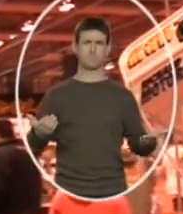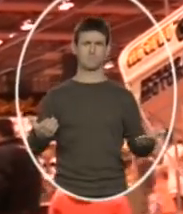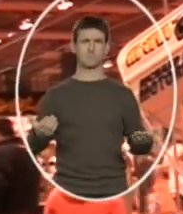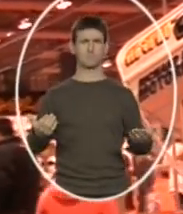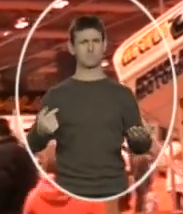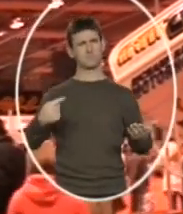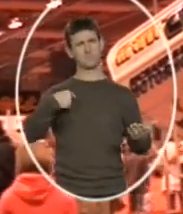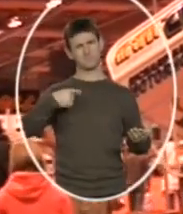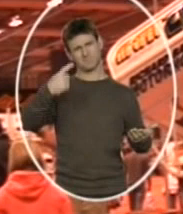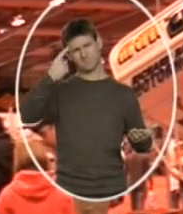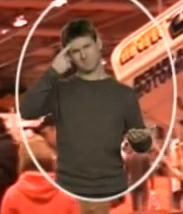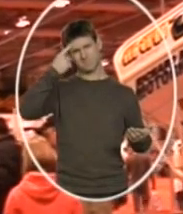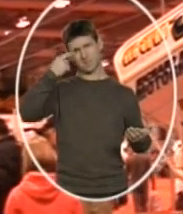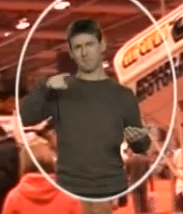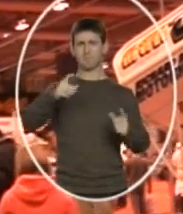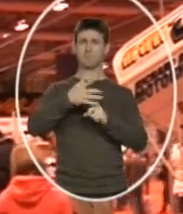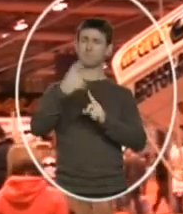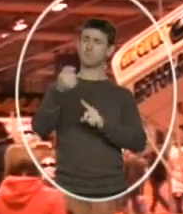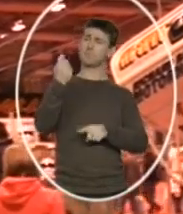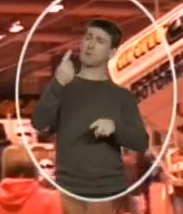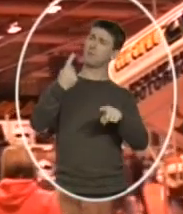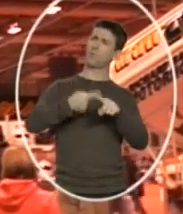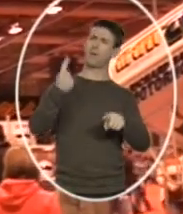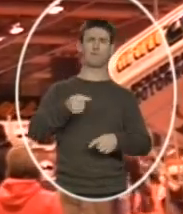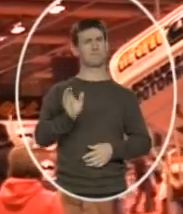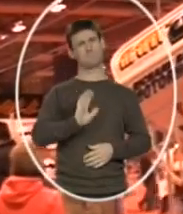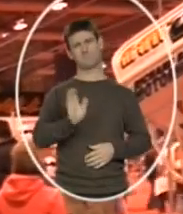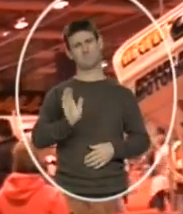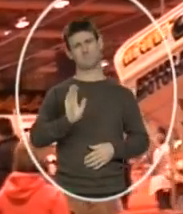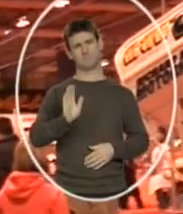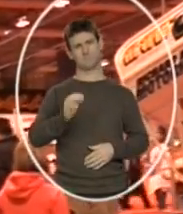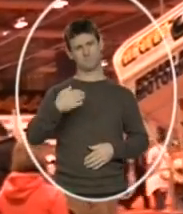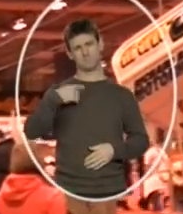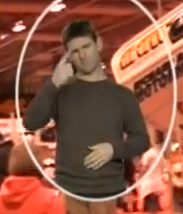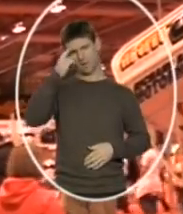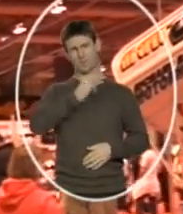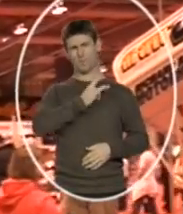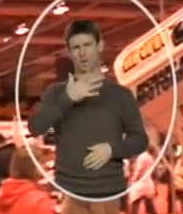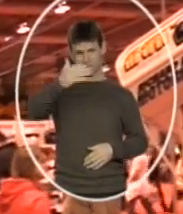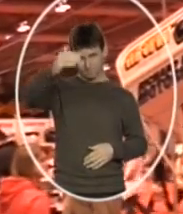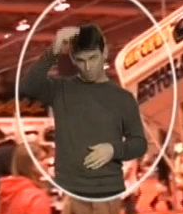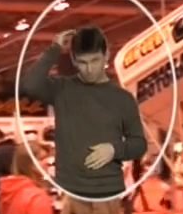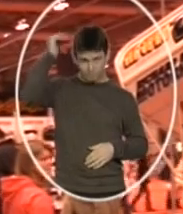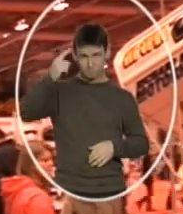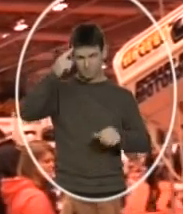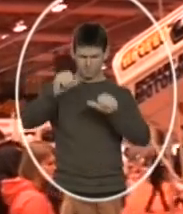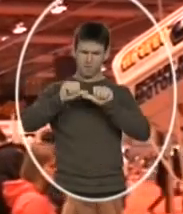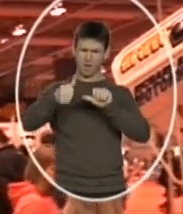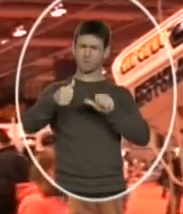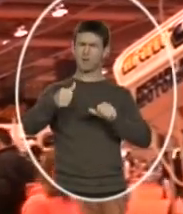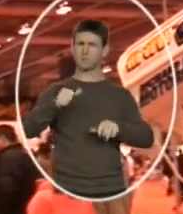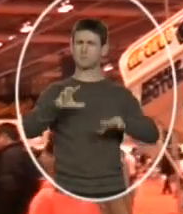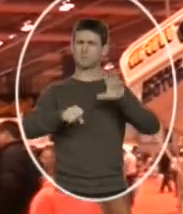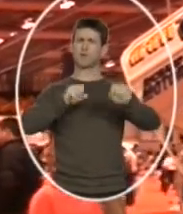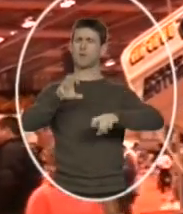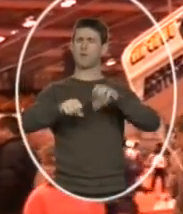I don't think he'll have instant success. He might have it as a white top, but he'll have a period then where he'll probably struggle a little bit. And that's when he's got to come to grips